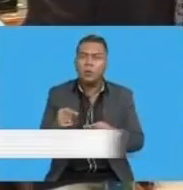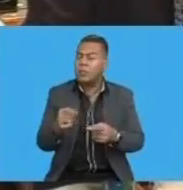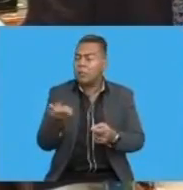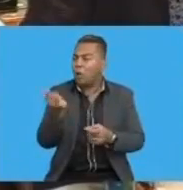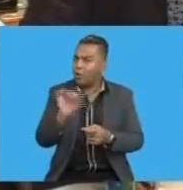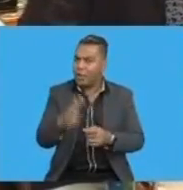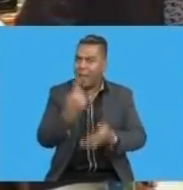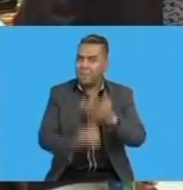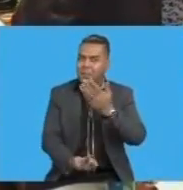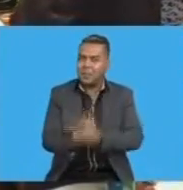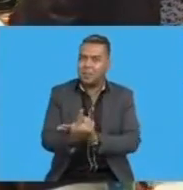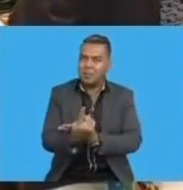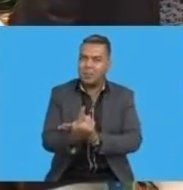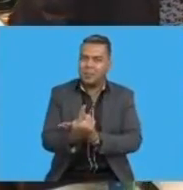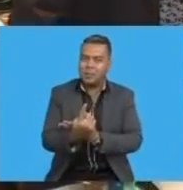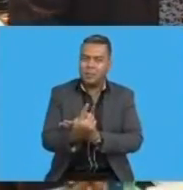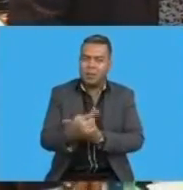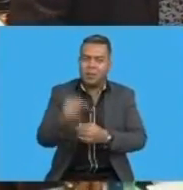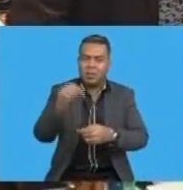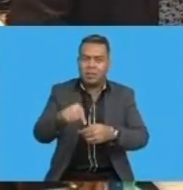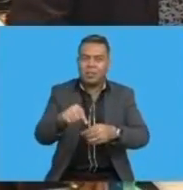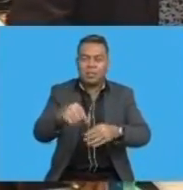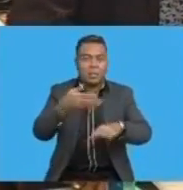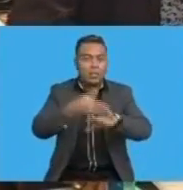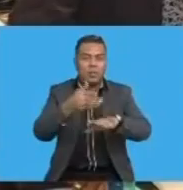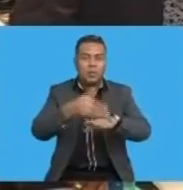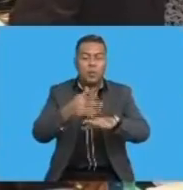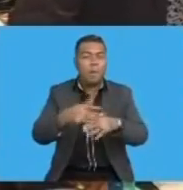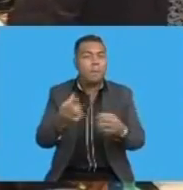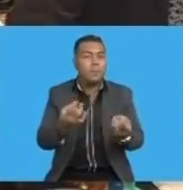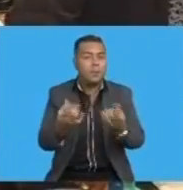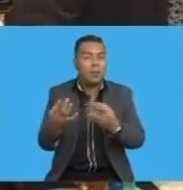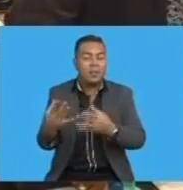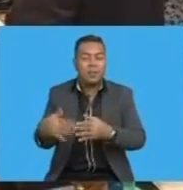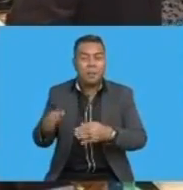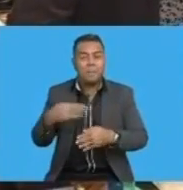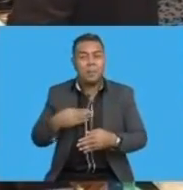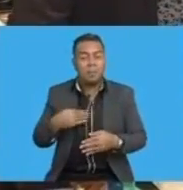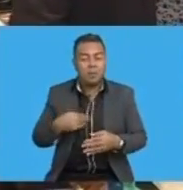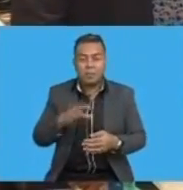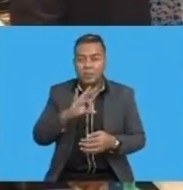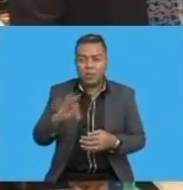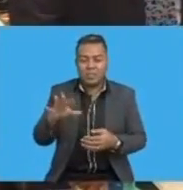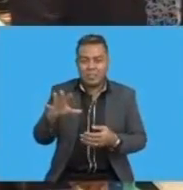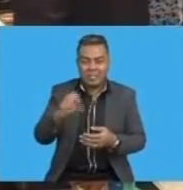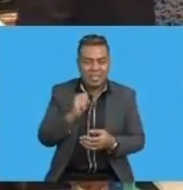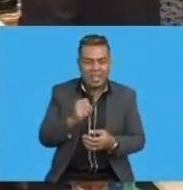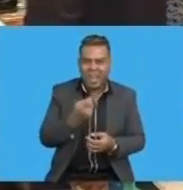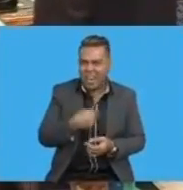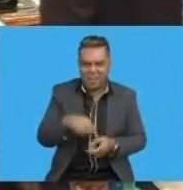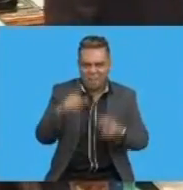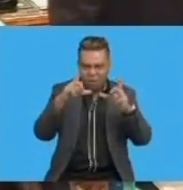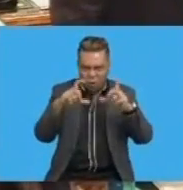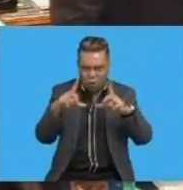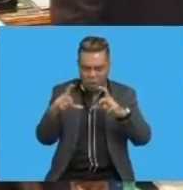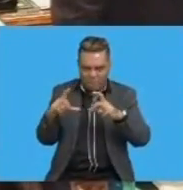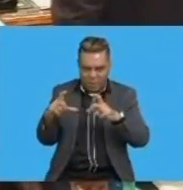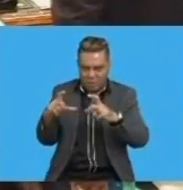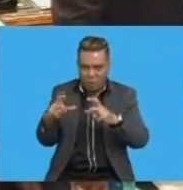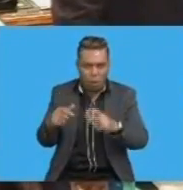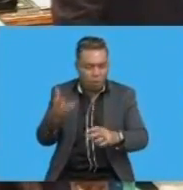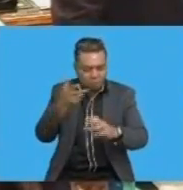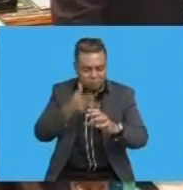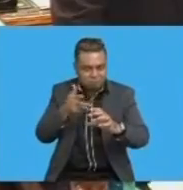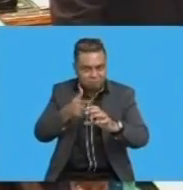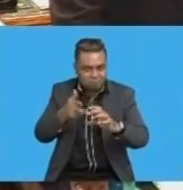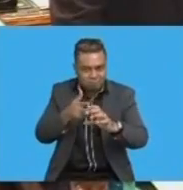already happening. This new insertion provides that a member must not take any photographs or any